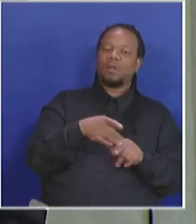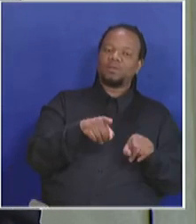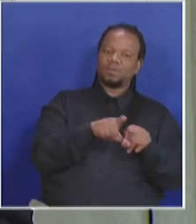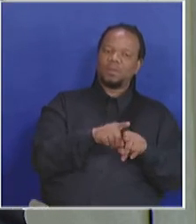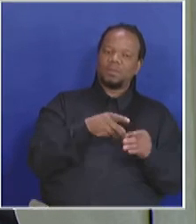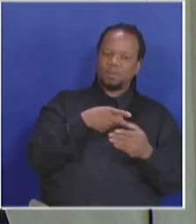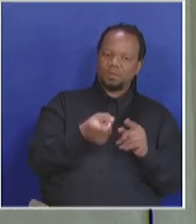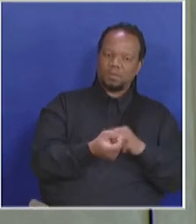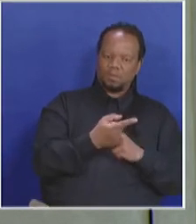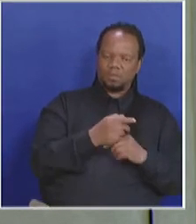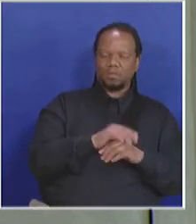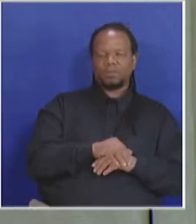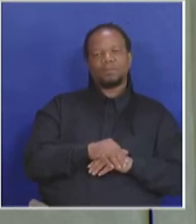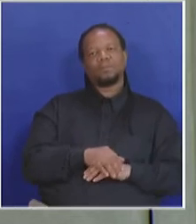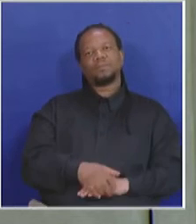started.